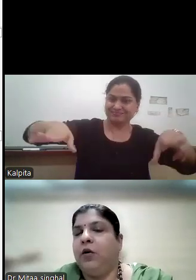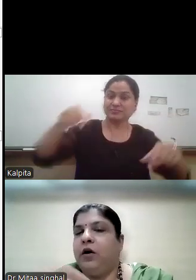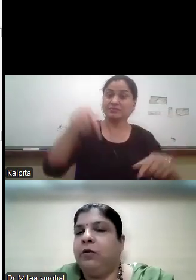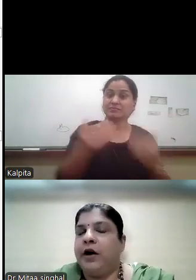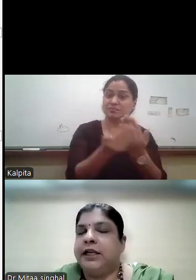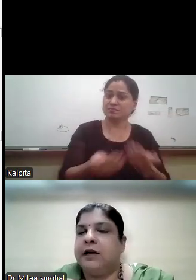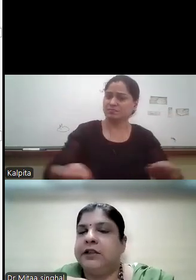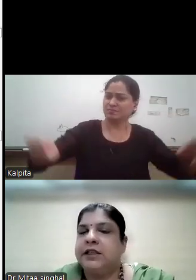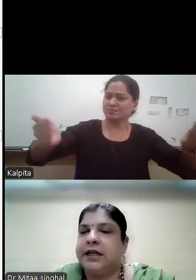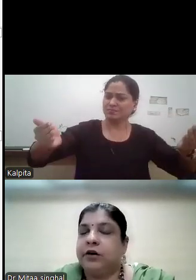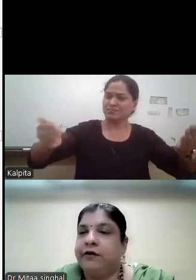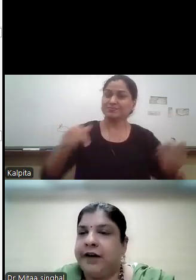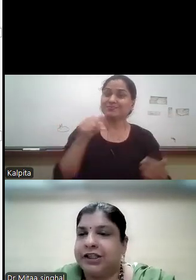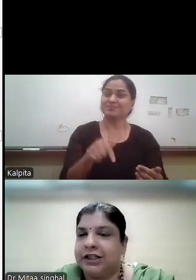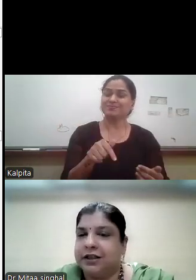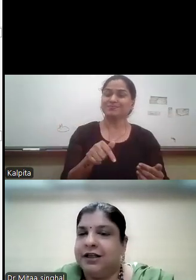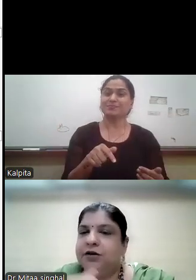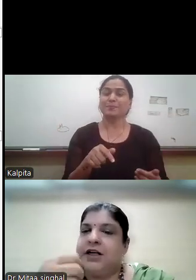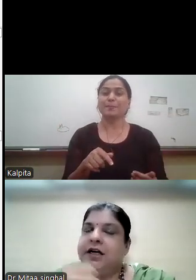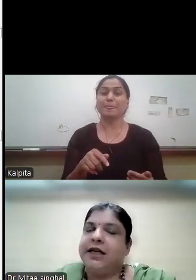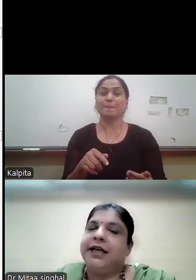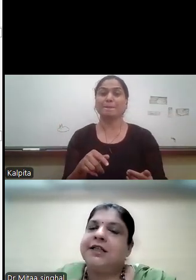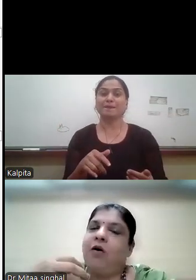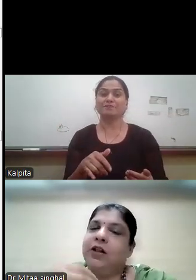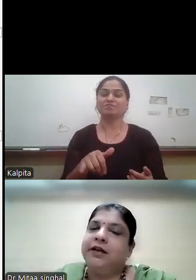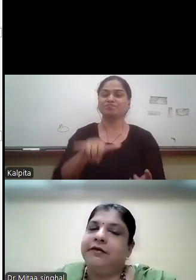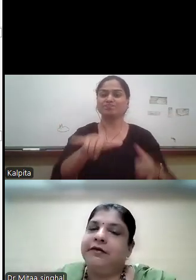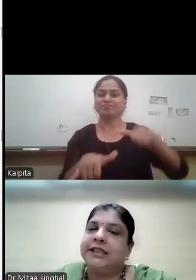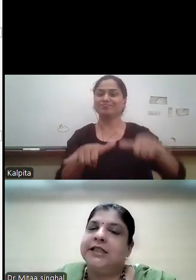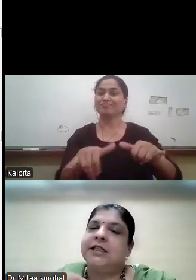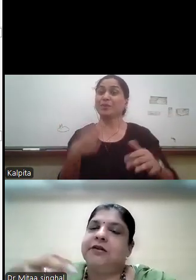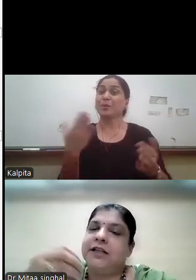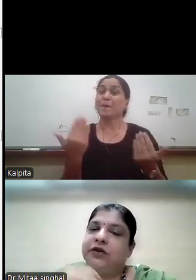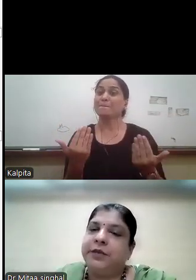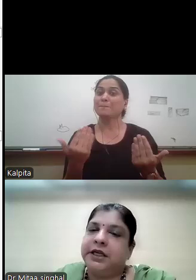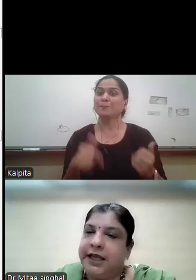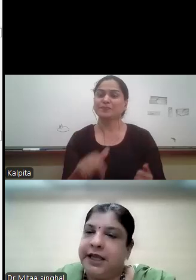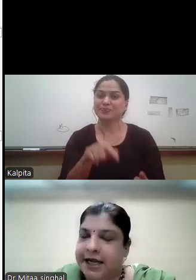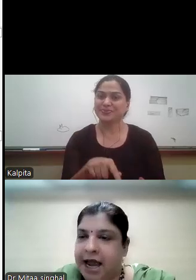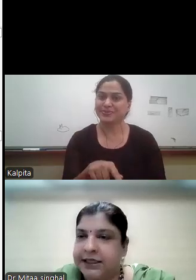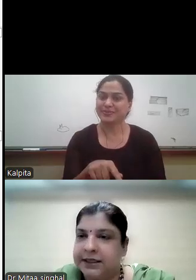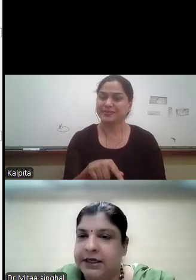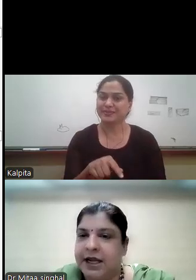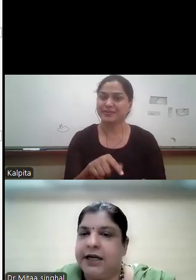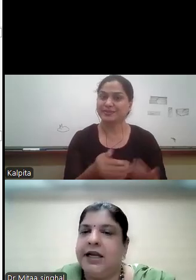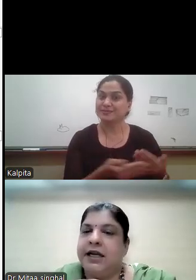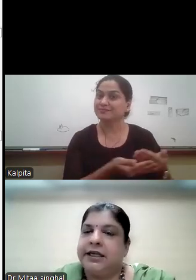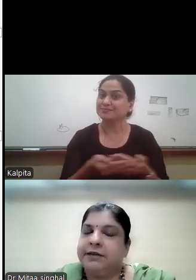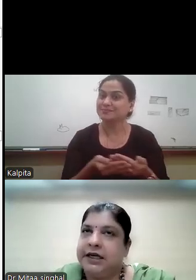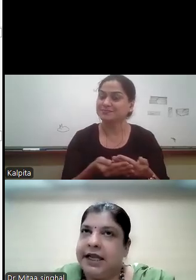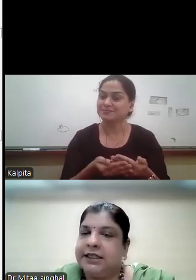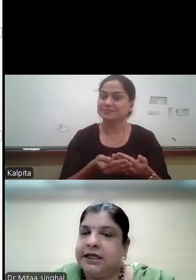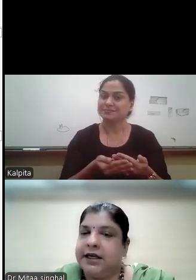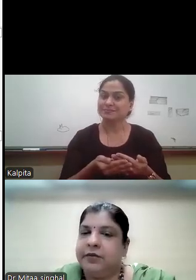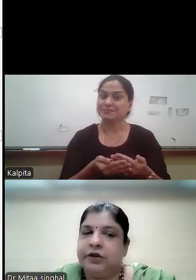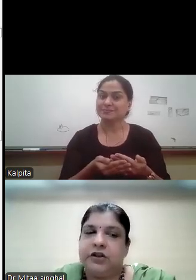the whole body comes in a state of flexion. So it integrates all the reflexes. It tries to bring the hands in midline. It keeps